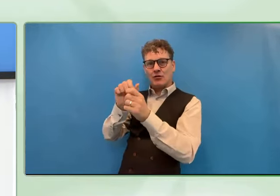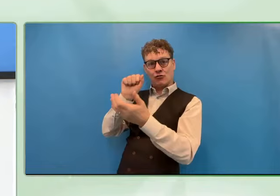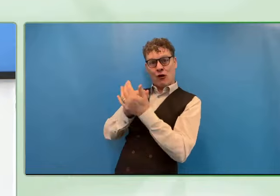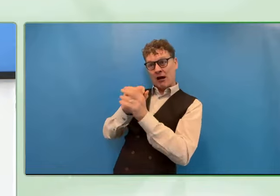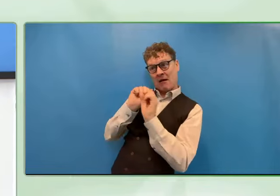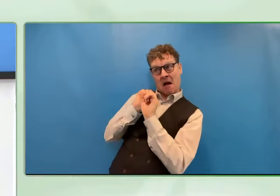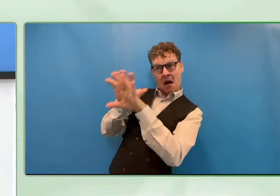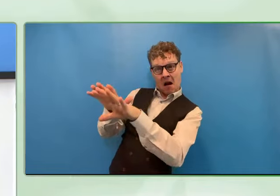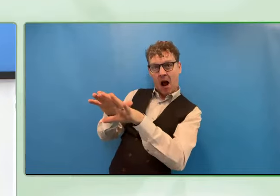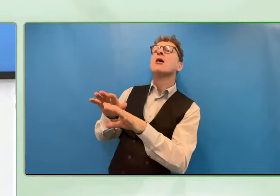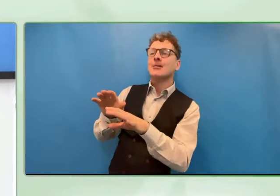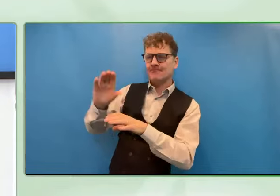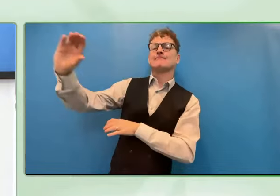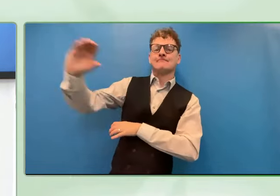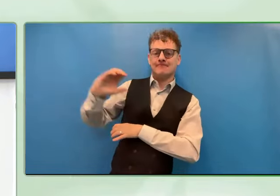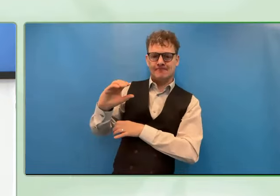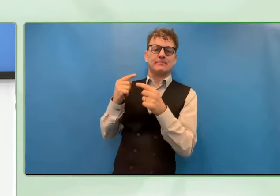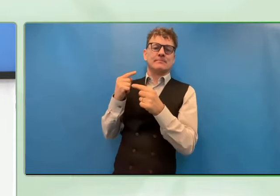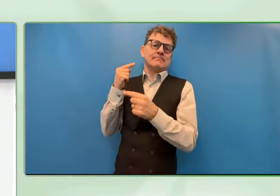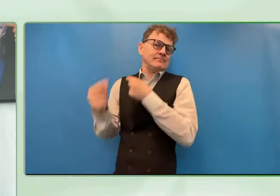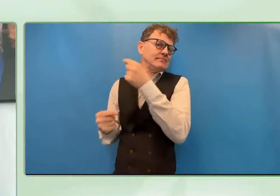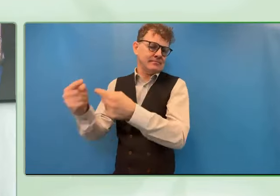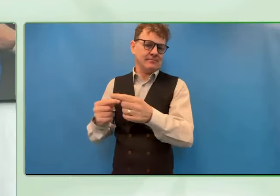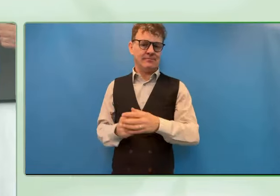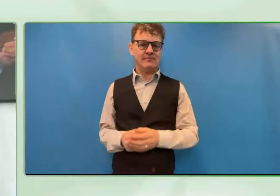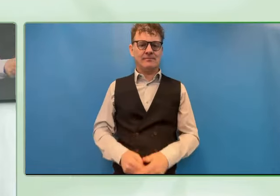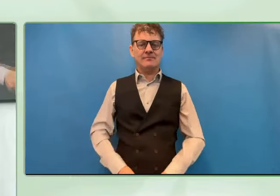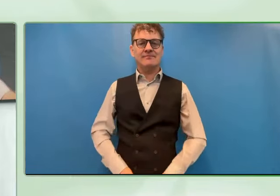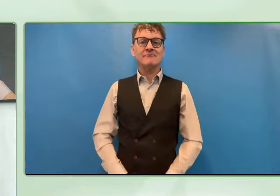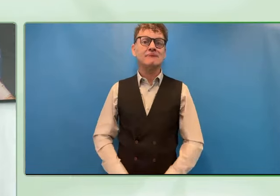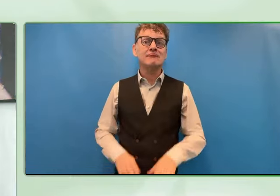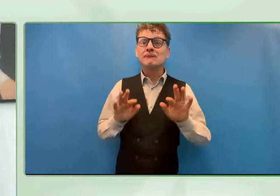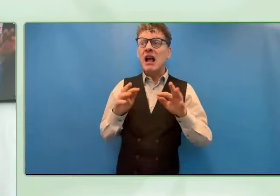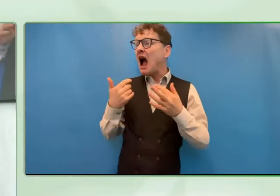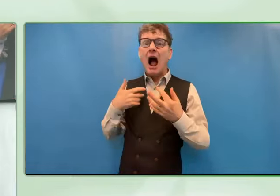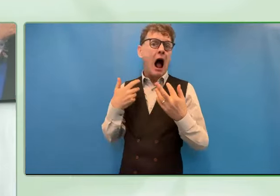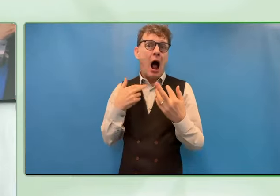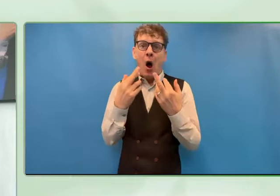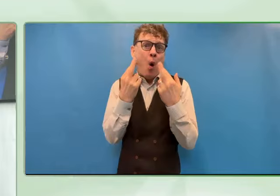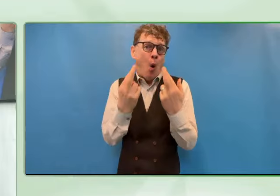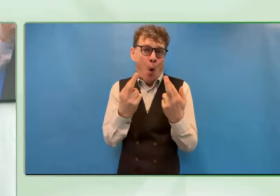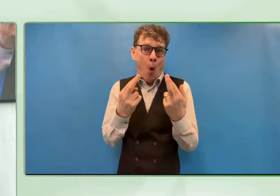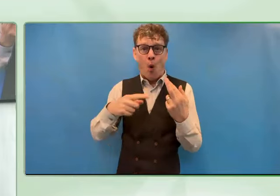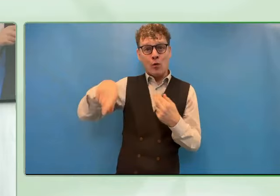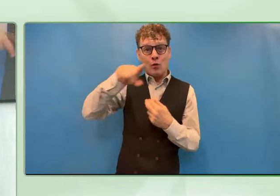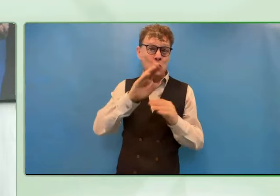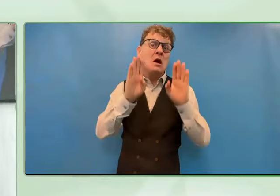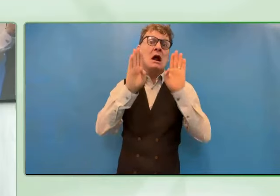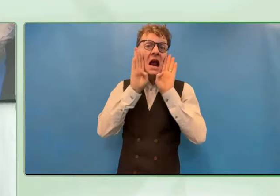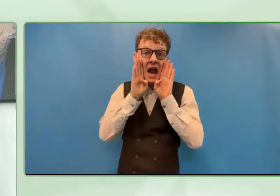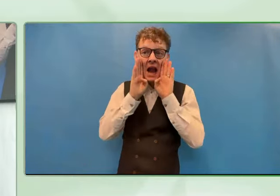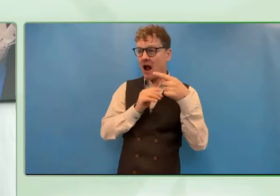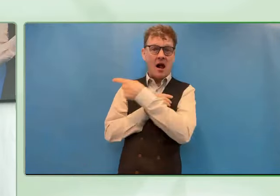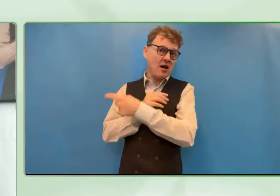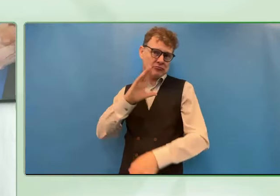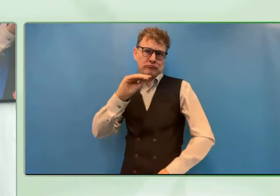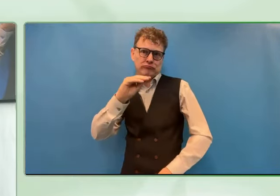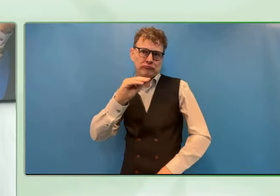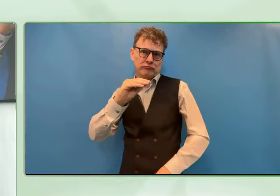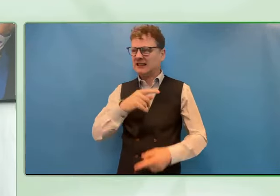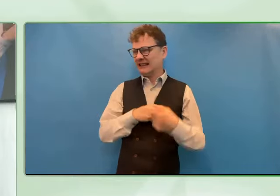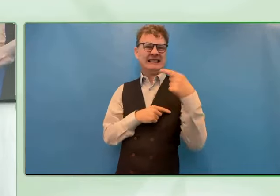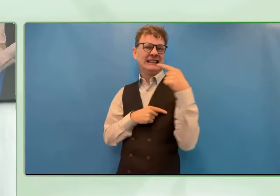business for our company. I'm loving this. I hope that you guys have heard what he is saying, because that's the pathway. That's